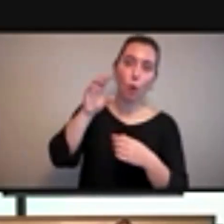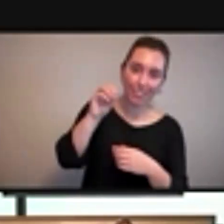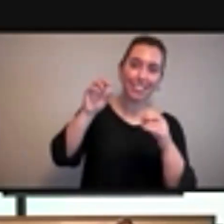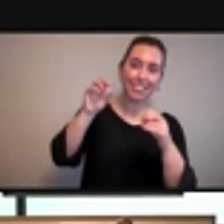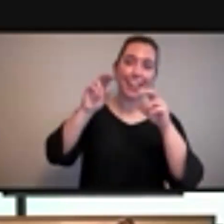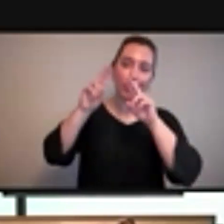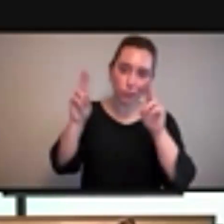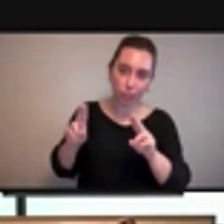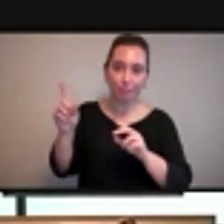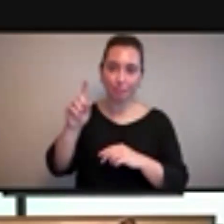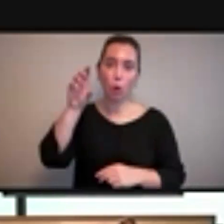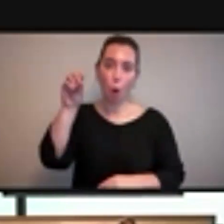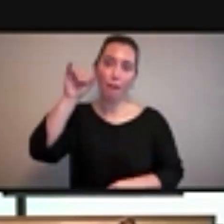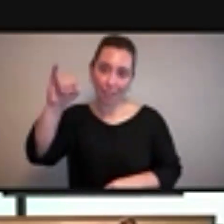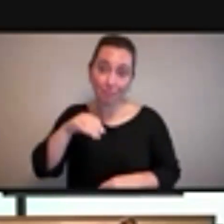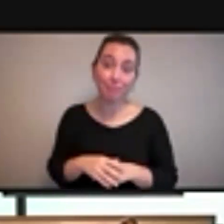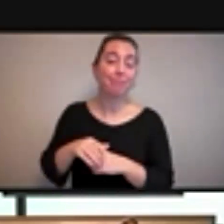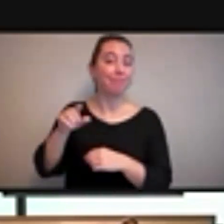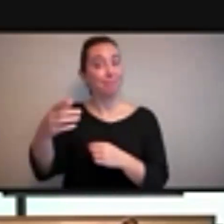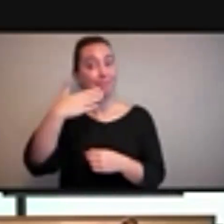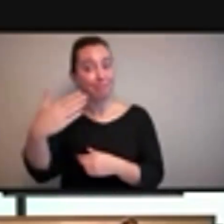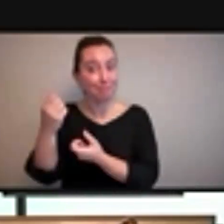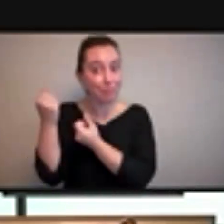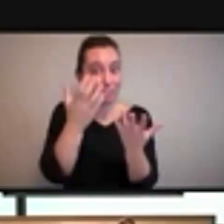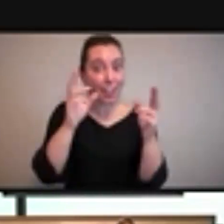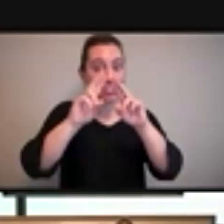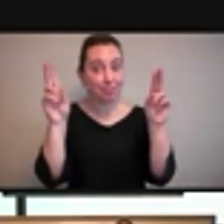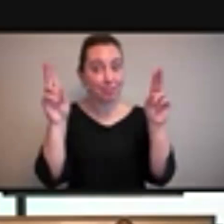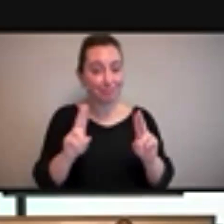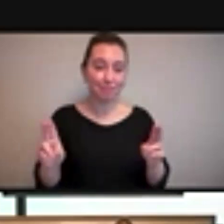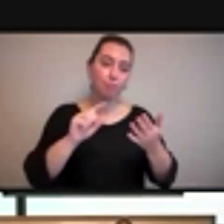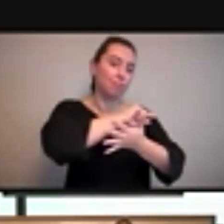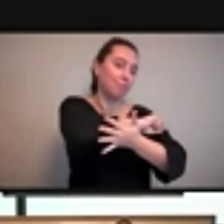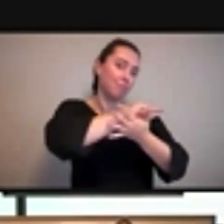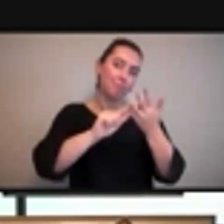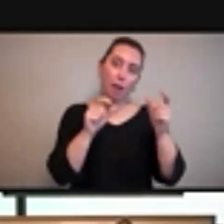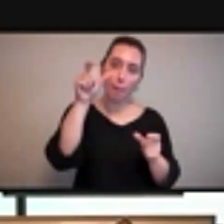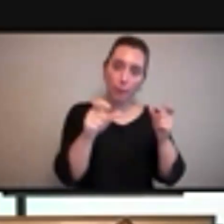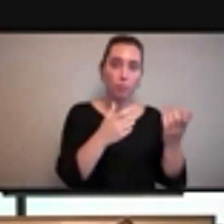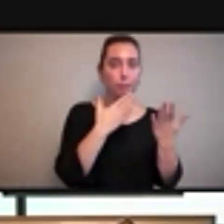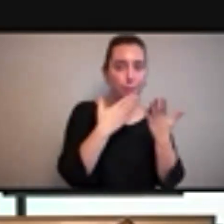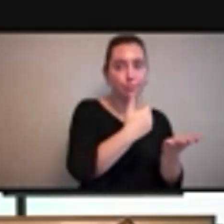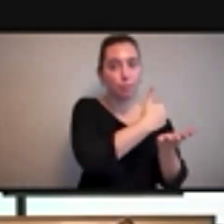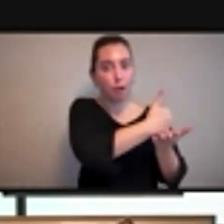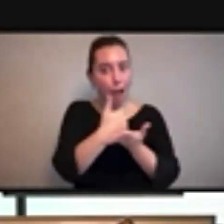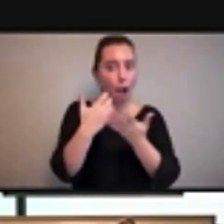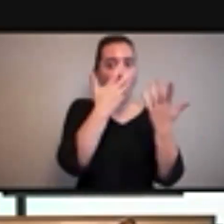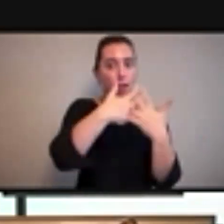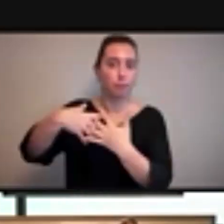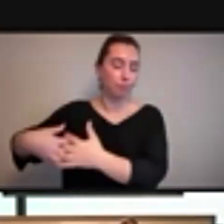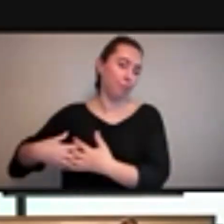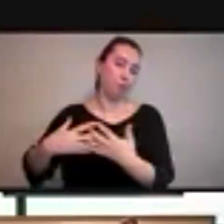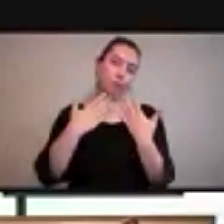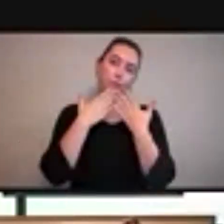And of course, there are a lot of people in the background that are not seen that make this such an event possible. So thank you also